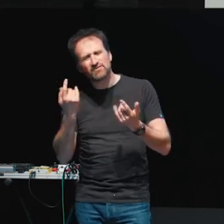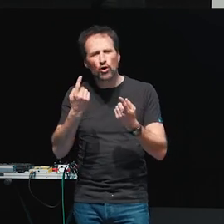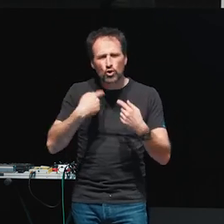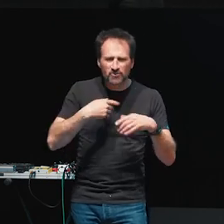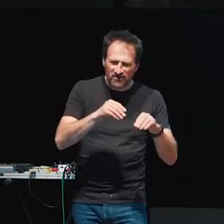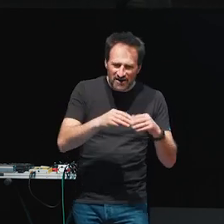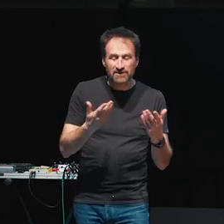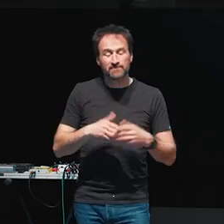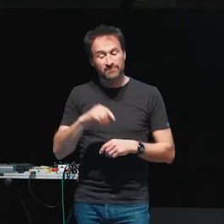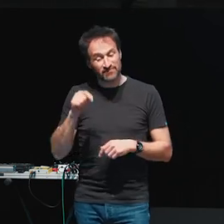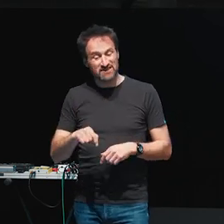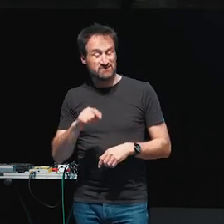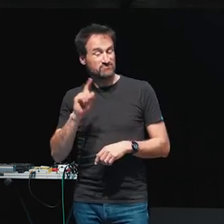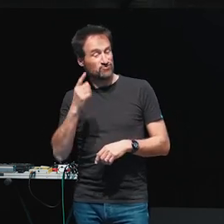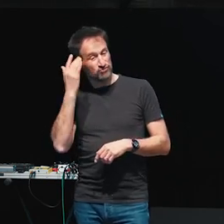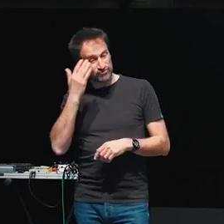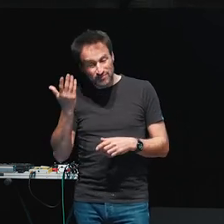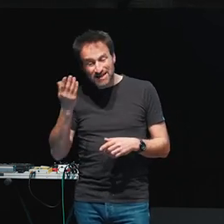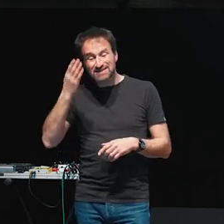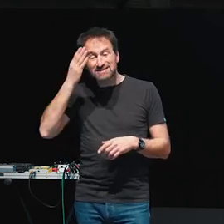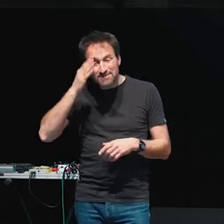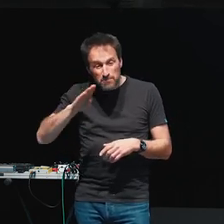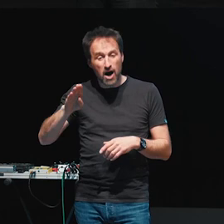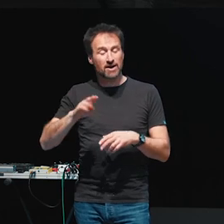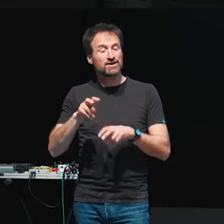we also need to think about like smart usage, right?